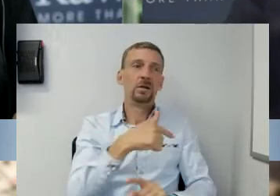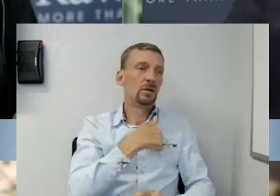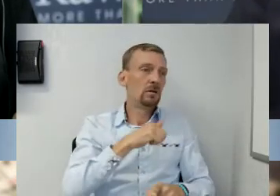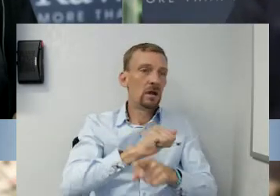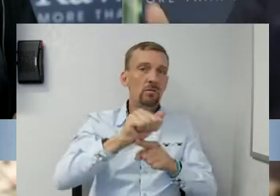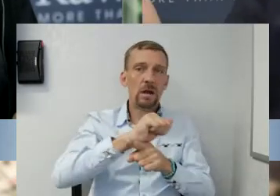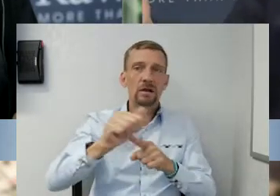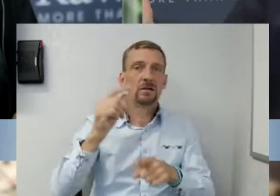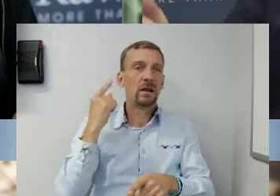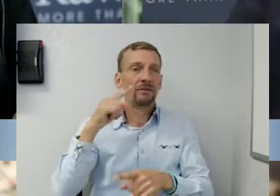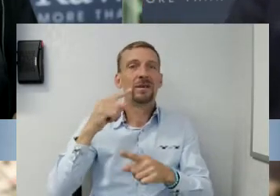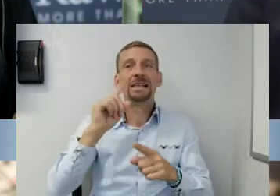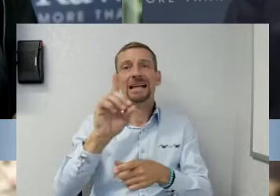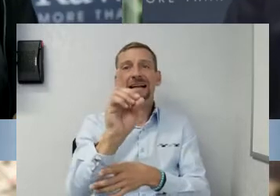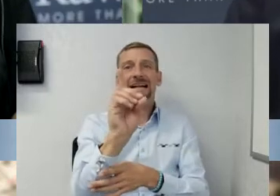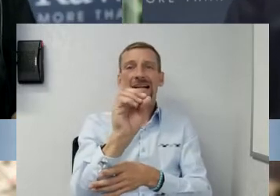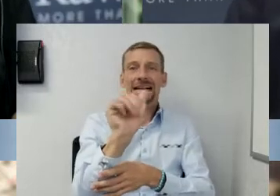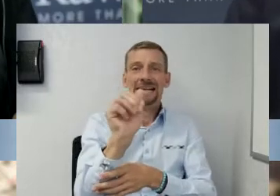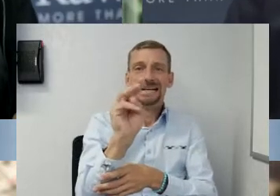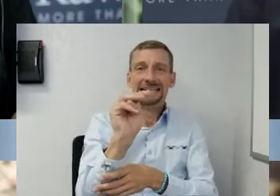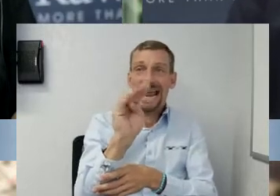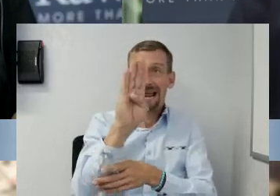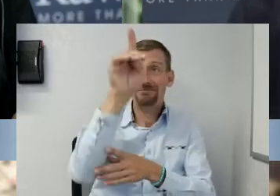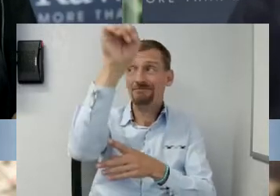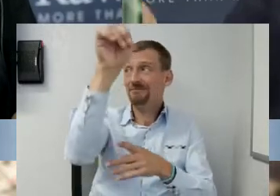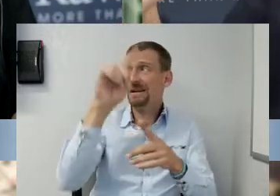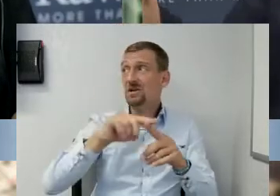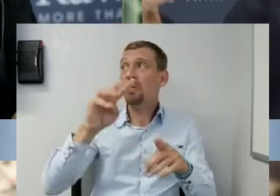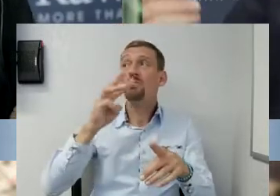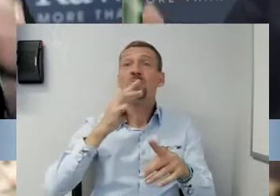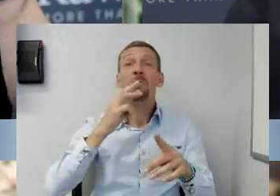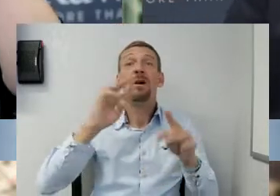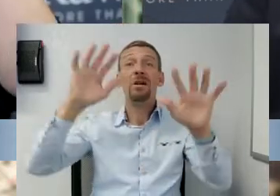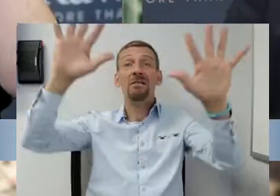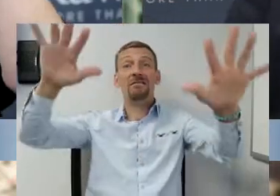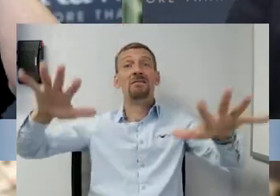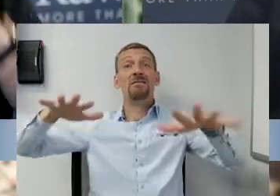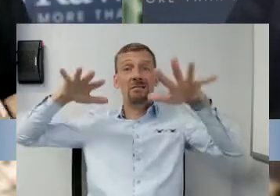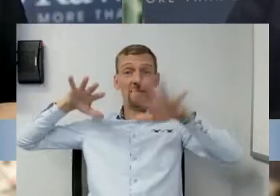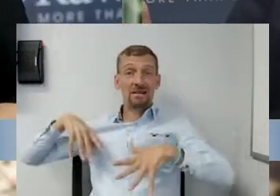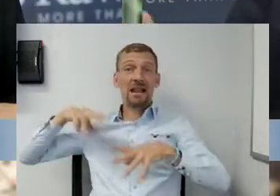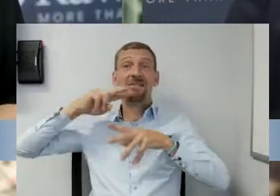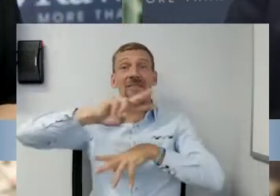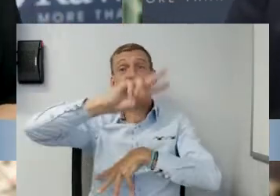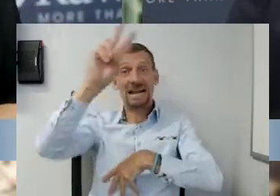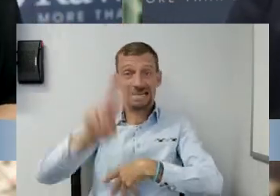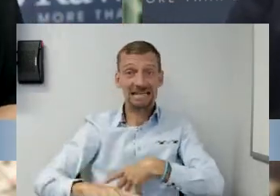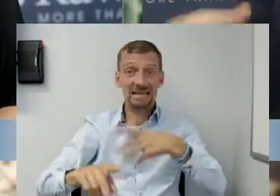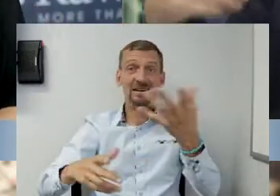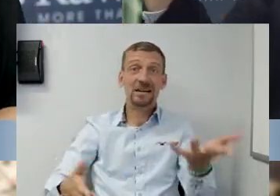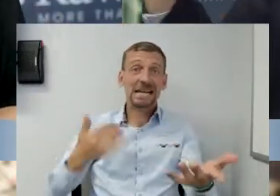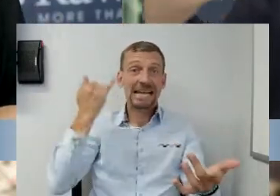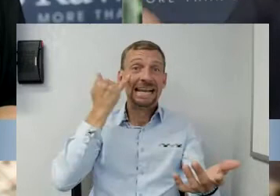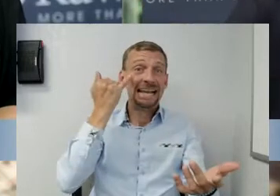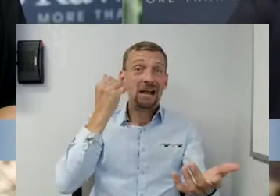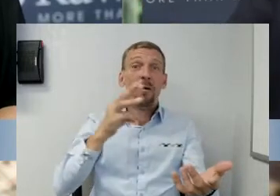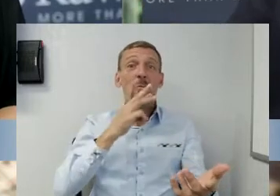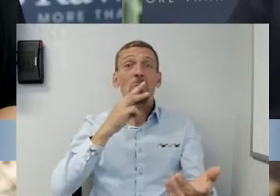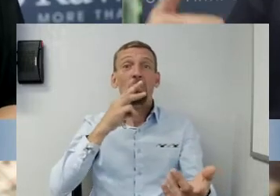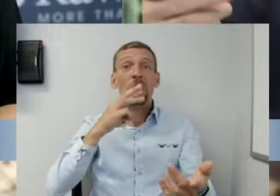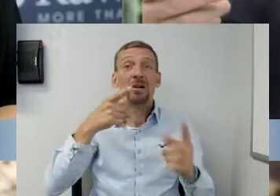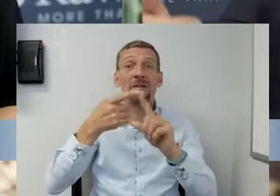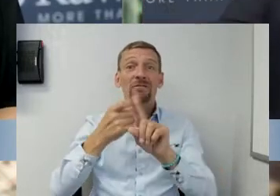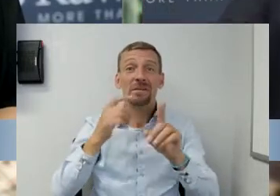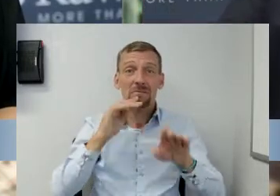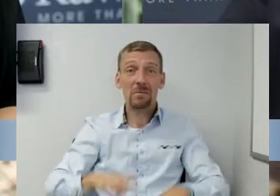practice for the Kaweah Delta Dam to burst and flood the entire city of Visalia, and what would we do if it flooded our